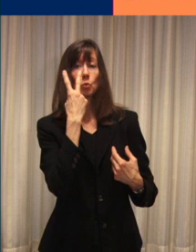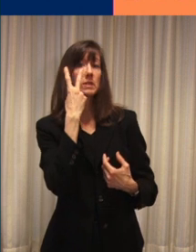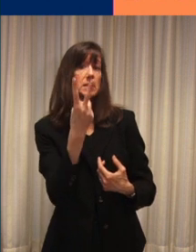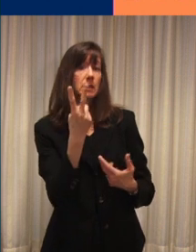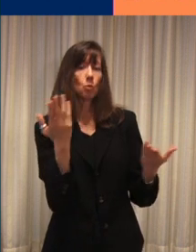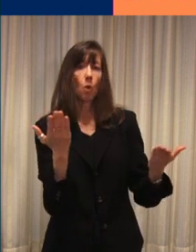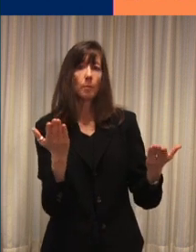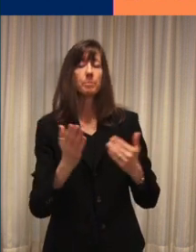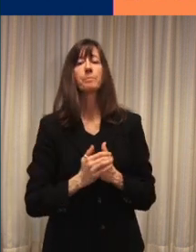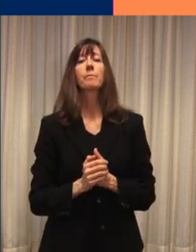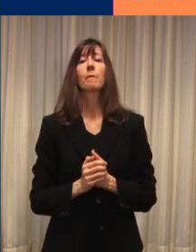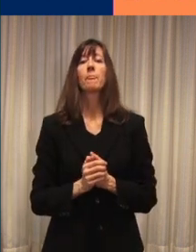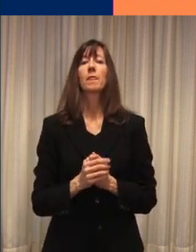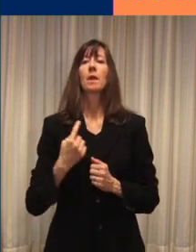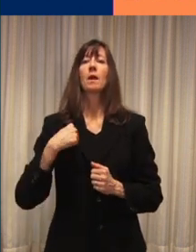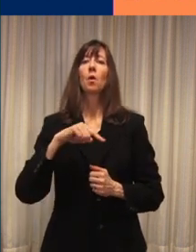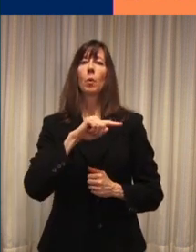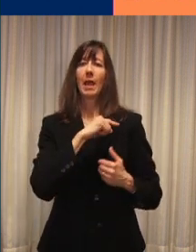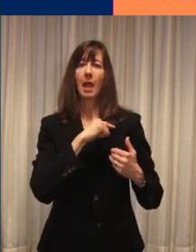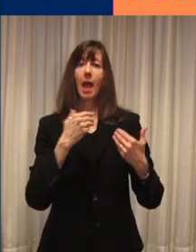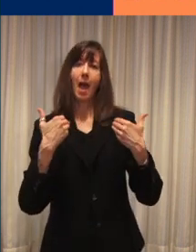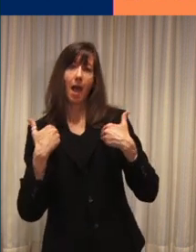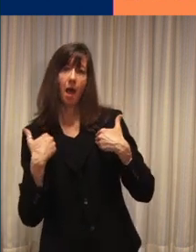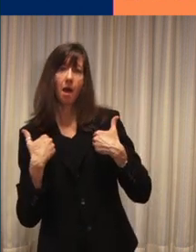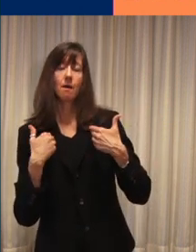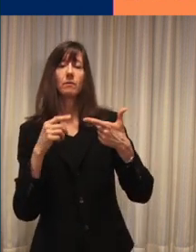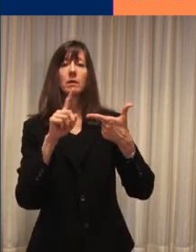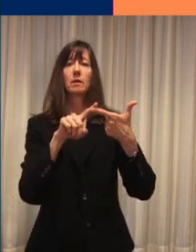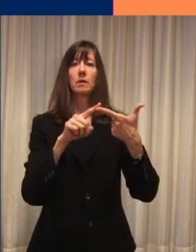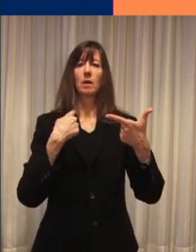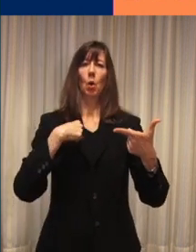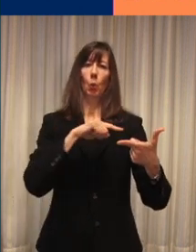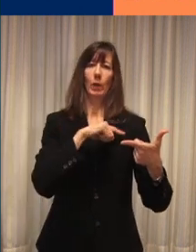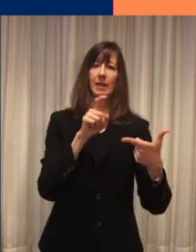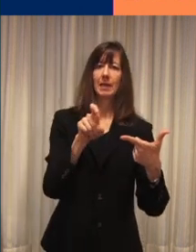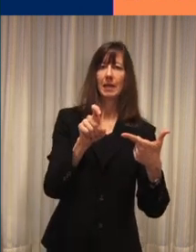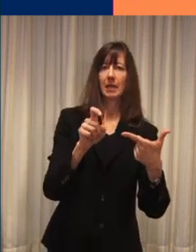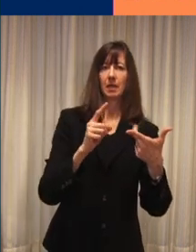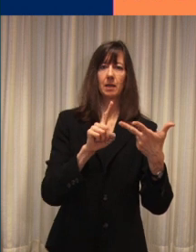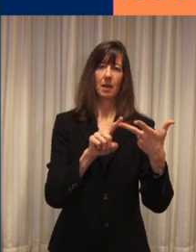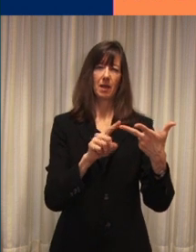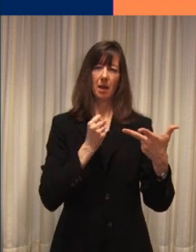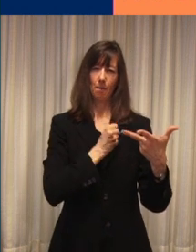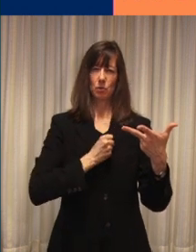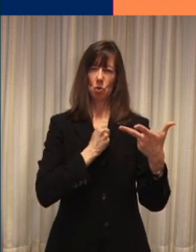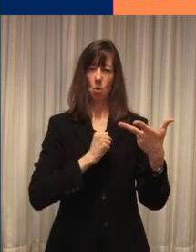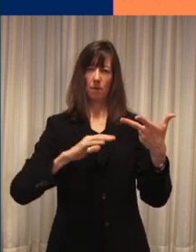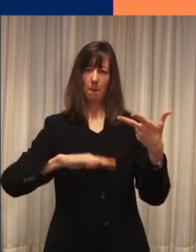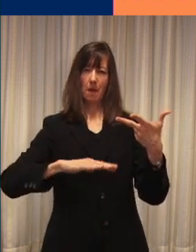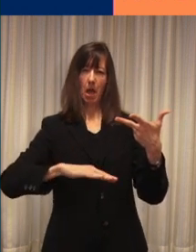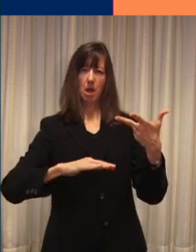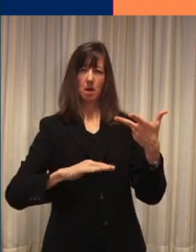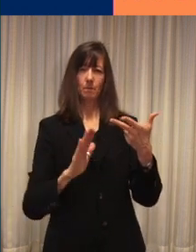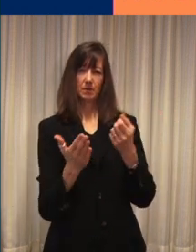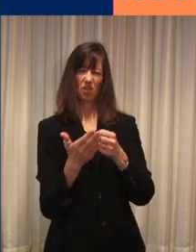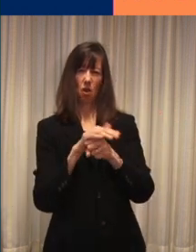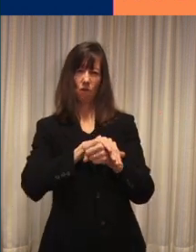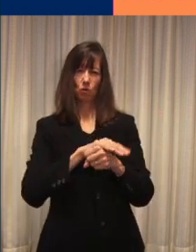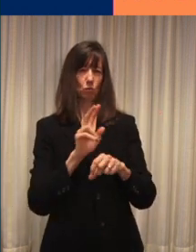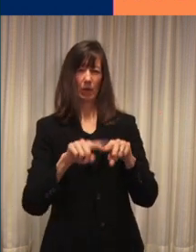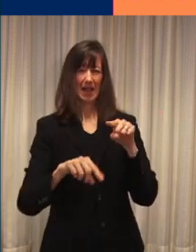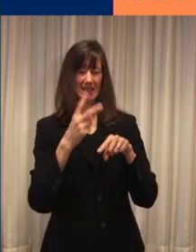have and what we need. And I apologize that the bottom portion there that's covered are the ventilator numbers.